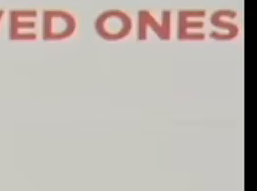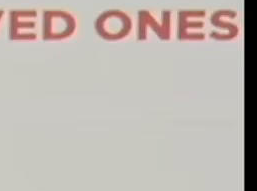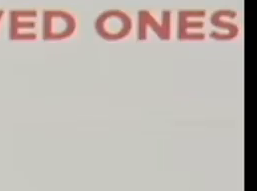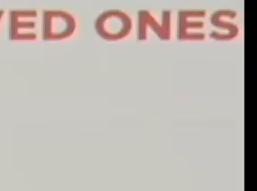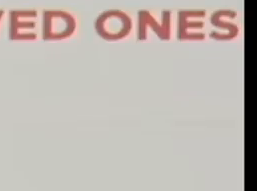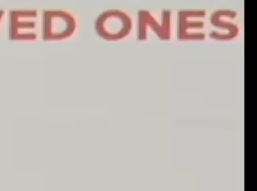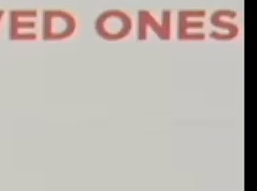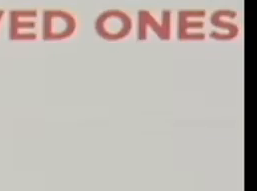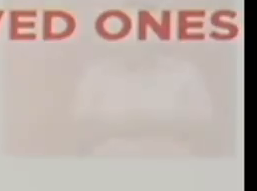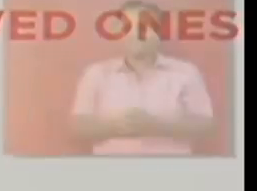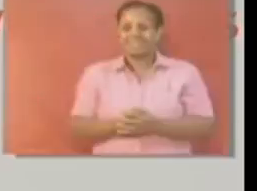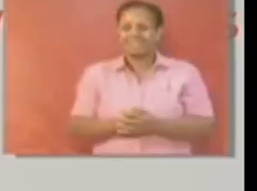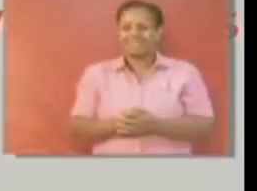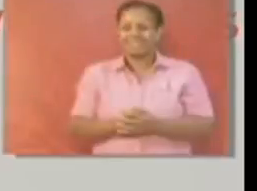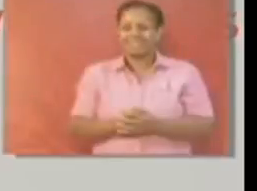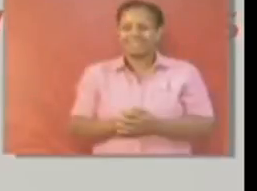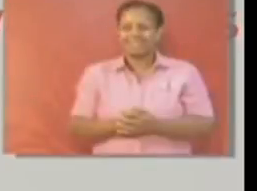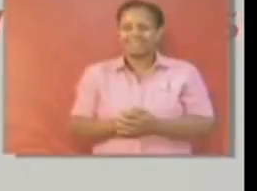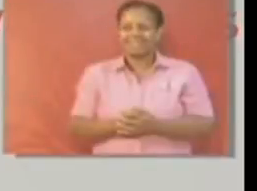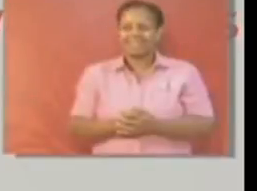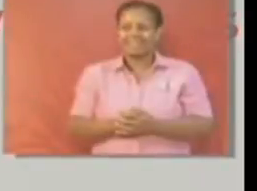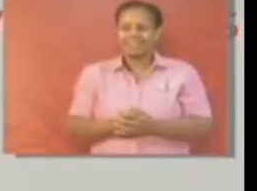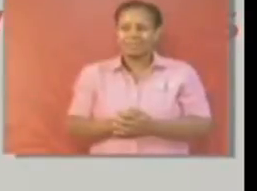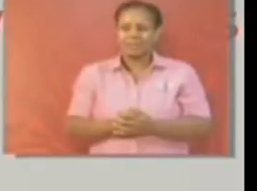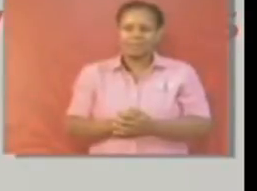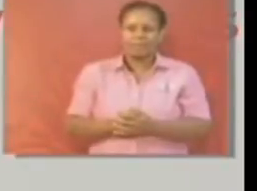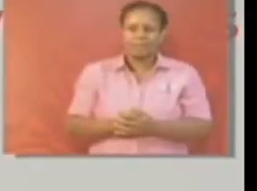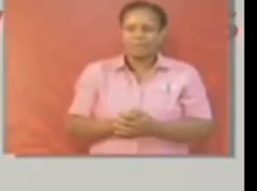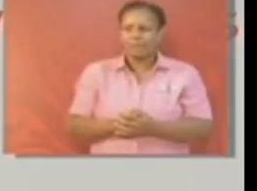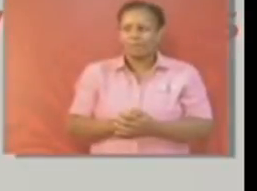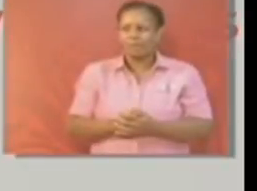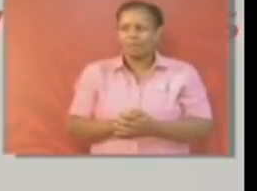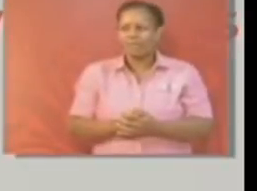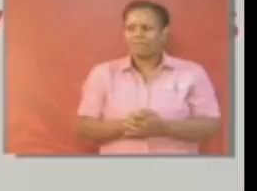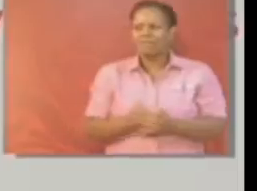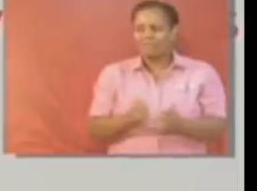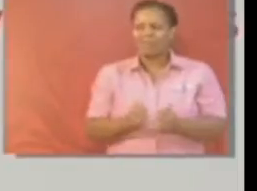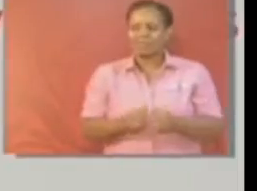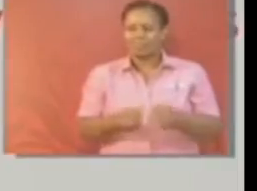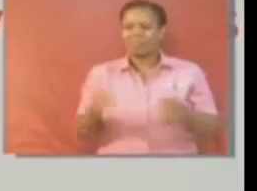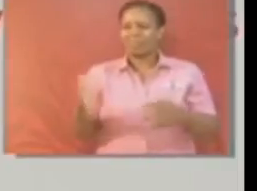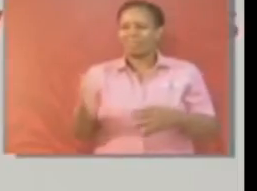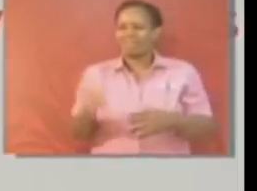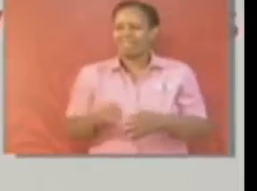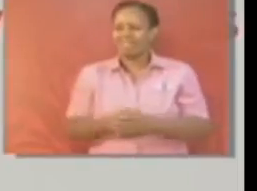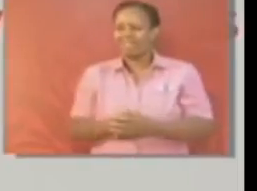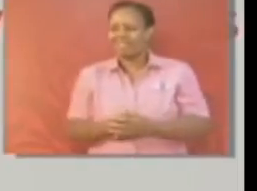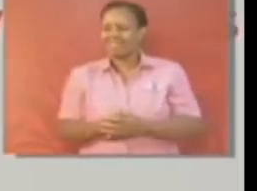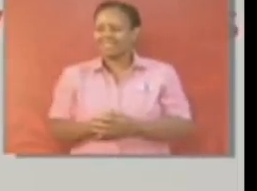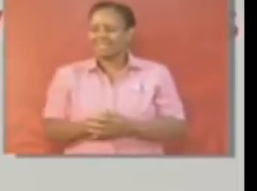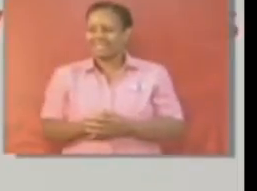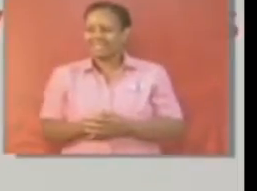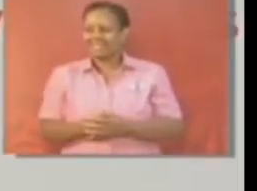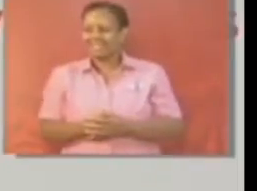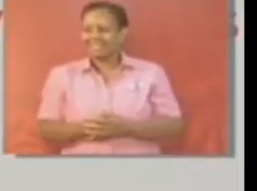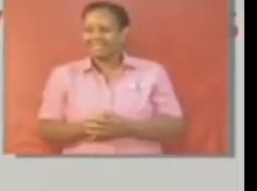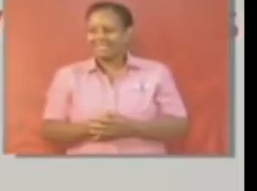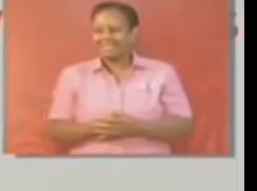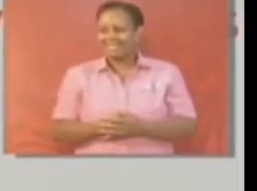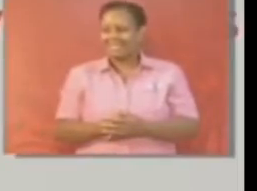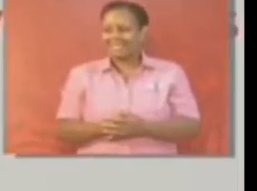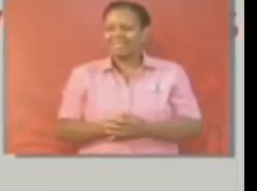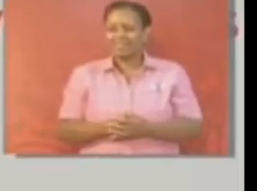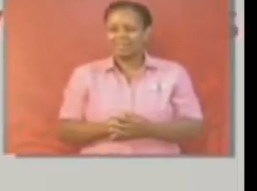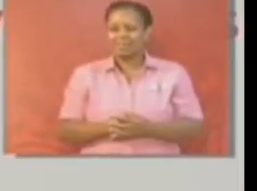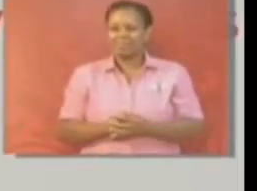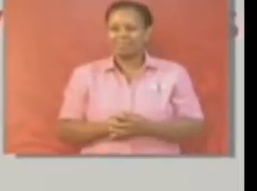the flu, typically people rush for the vaccines when there's a headline in the newspaper or the 7 p.m.